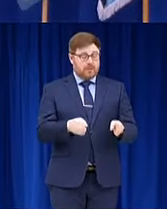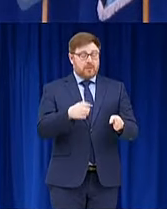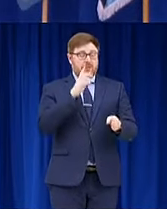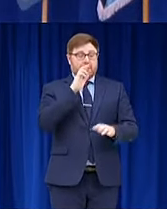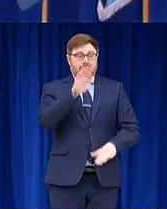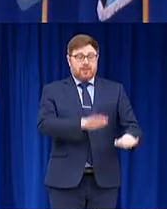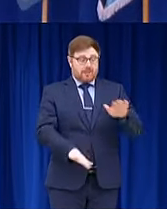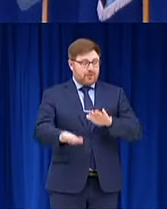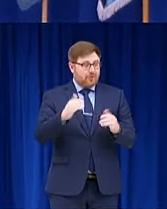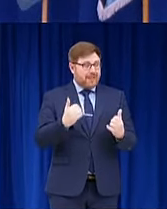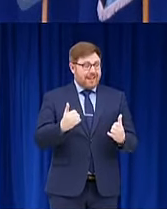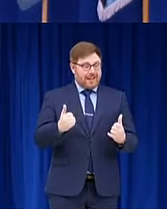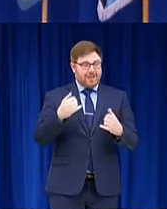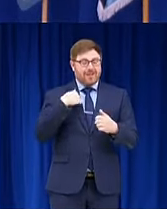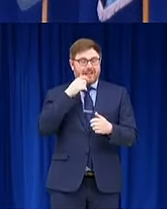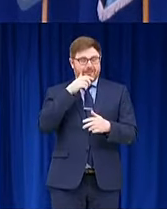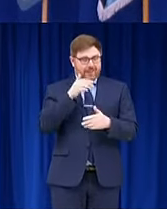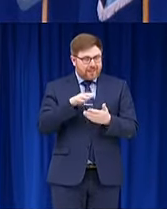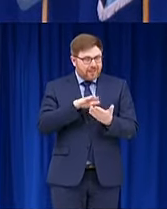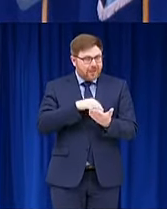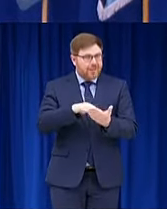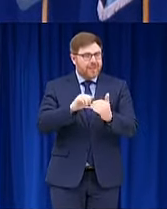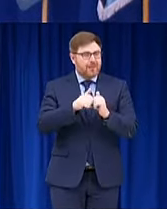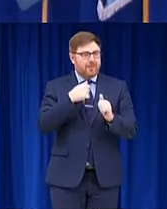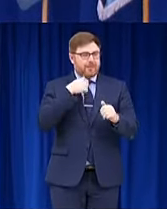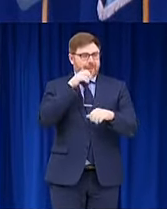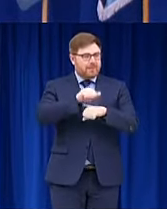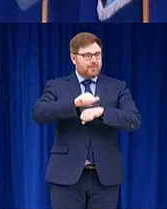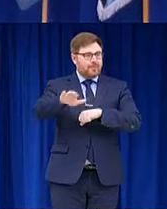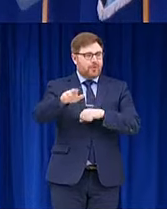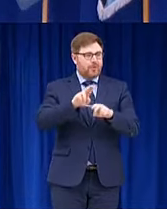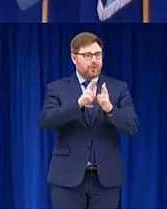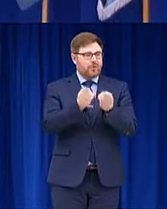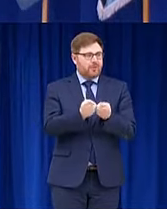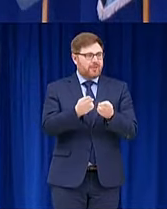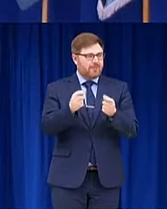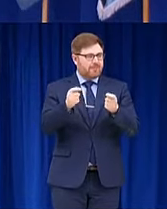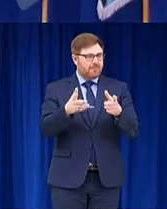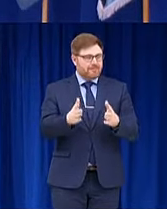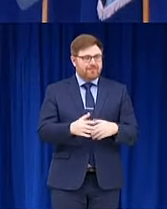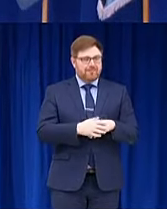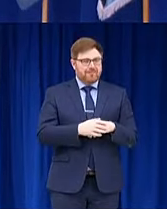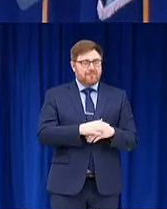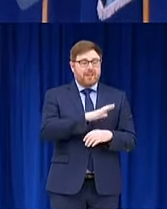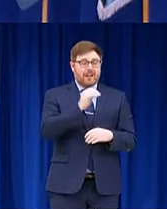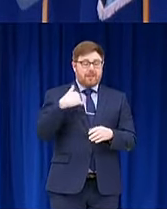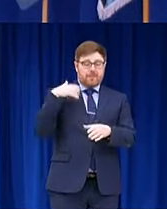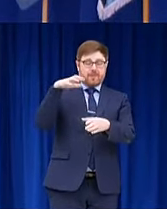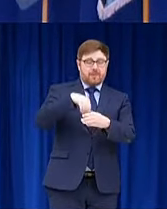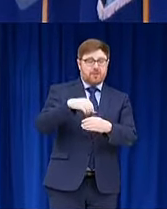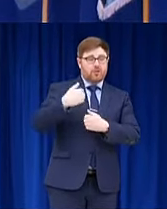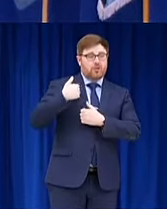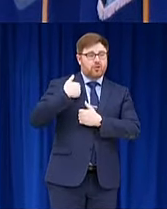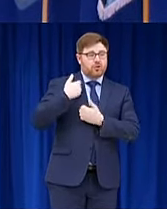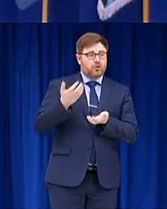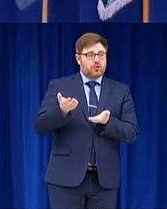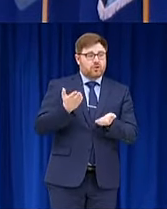depth as a unit deployment manager, and I've served in the Air Force for about a decade, but not always as